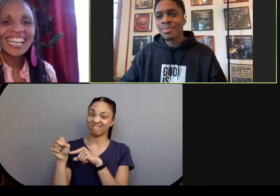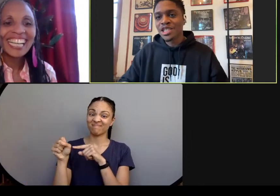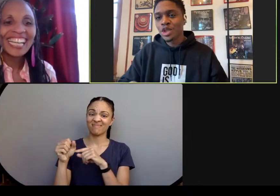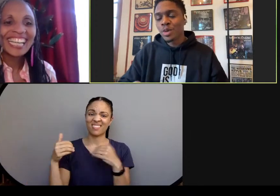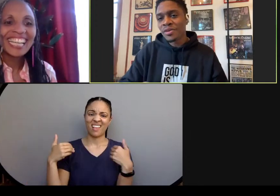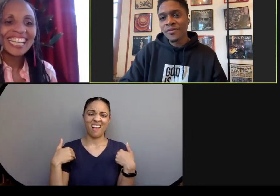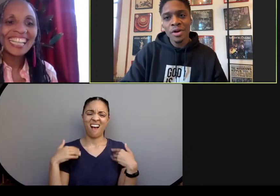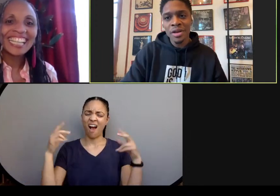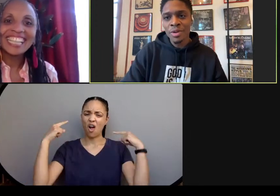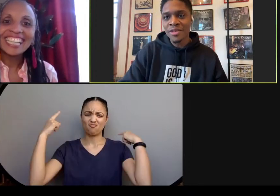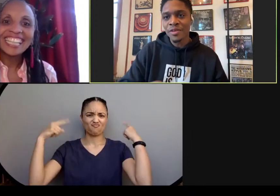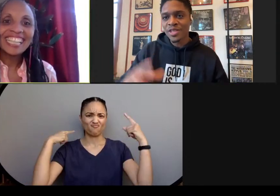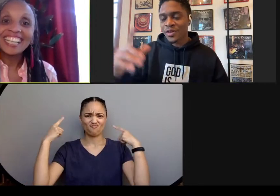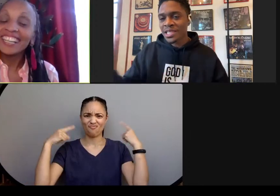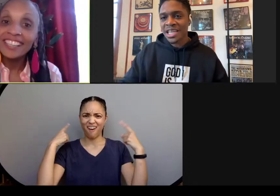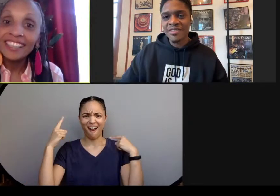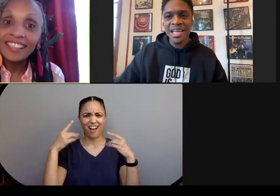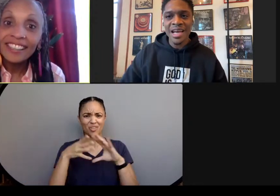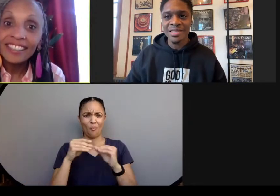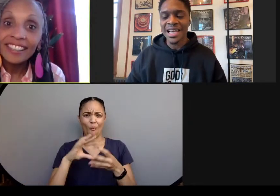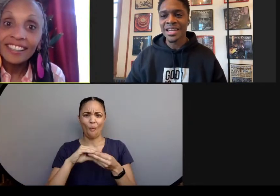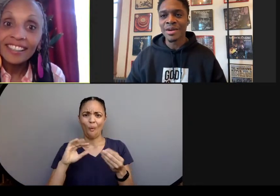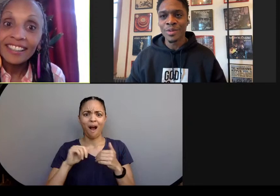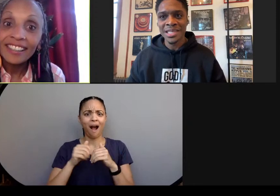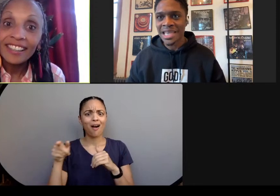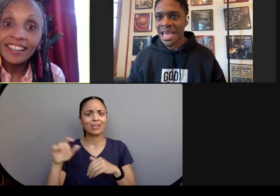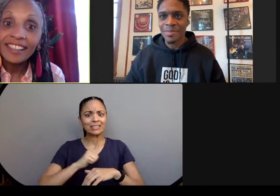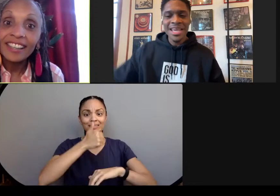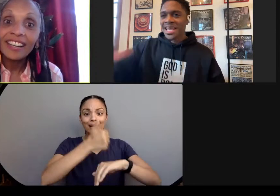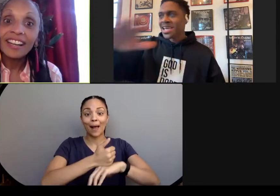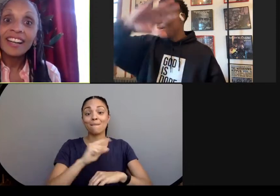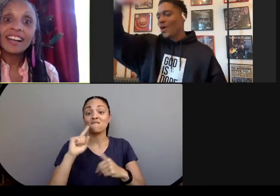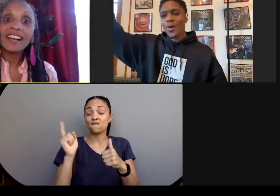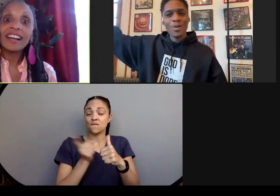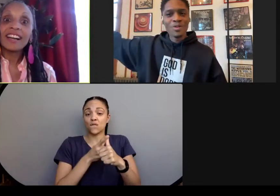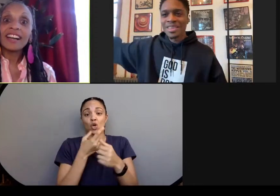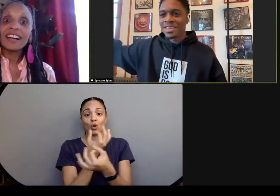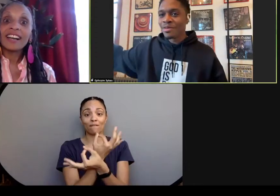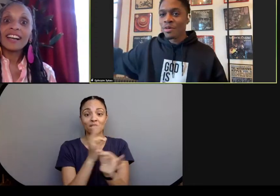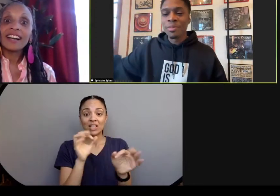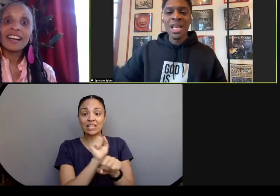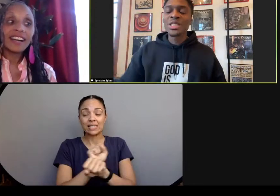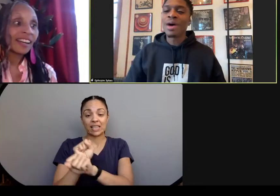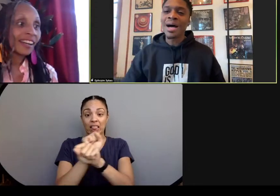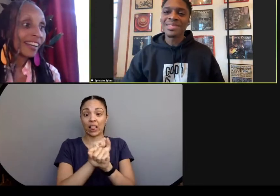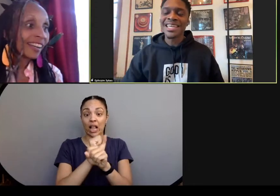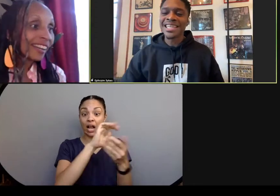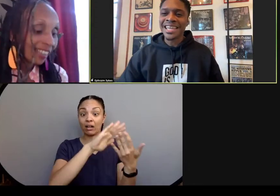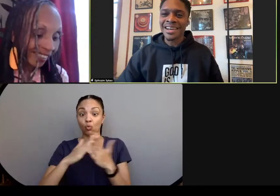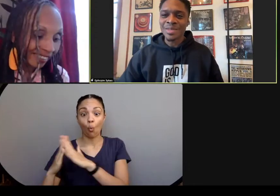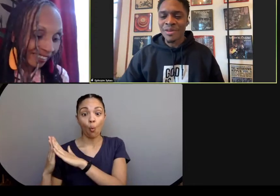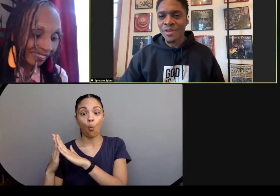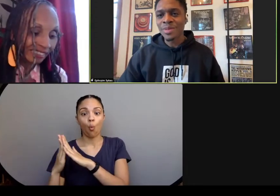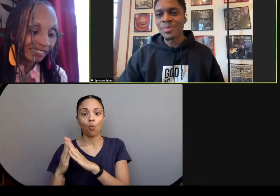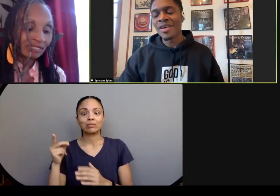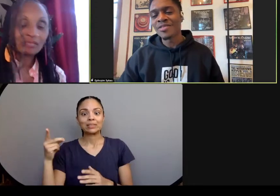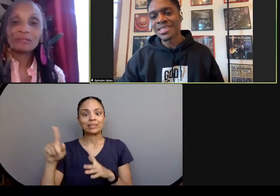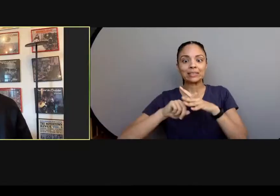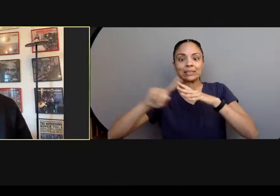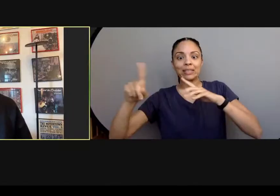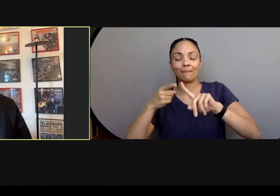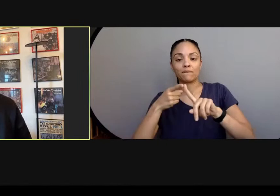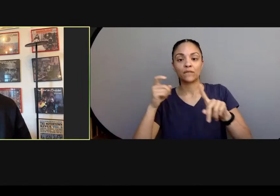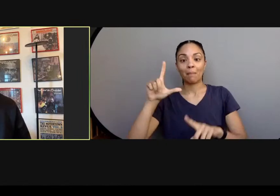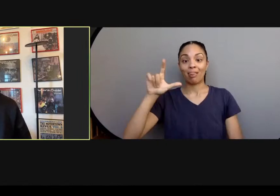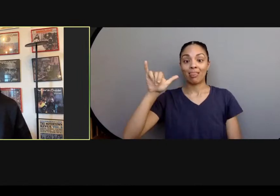to establish Jupiter, Florida, one of the first free slave towns down there. We escaped a whole lynch mob to get there. That's my family's been there ever